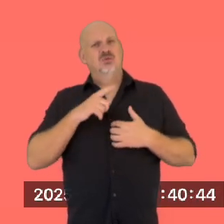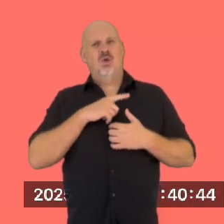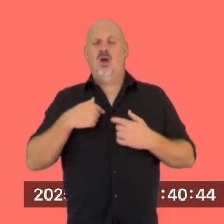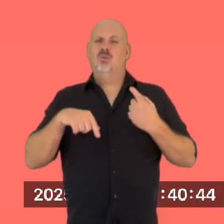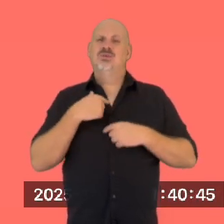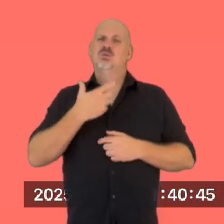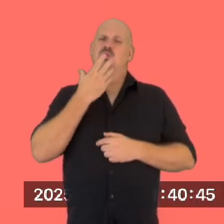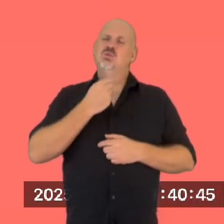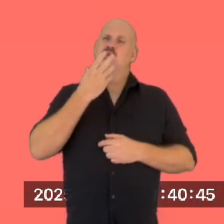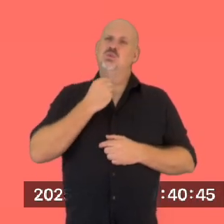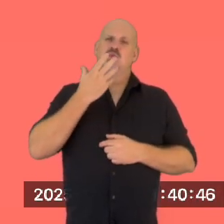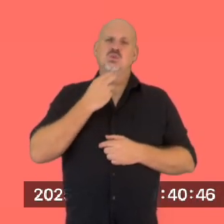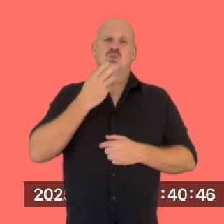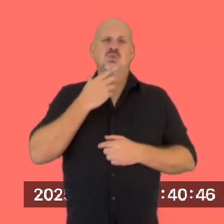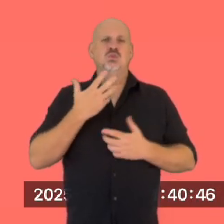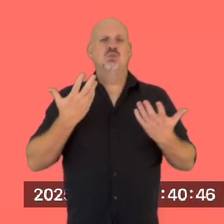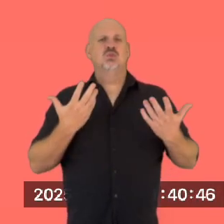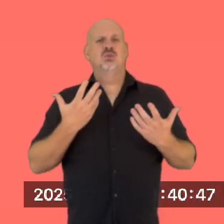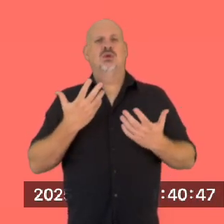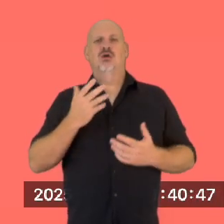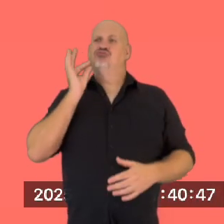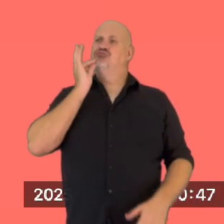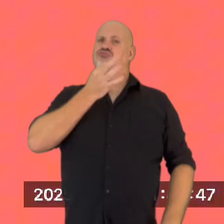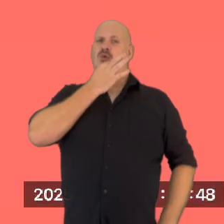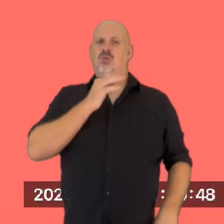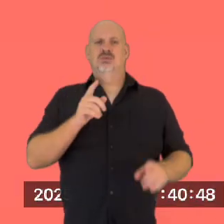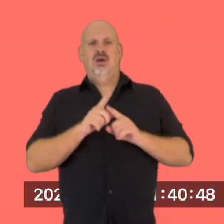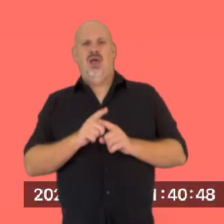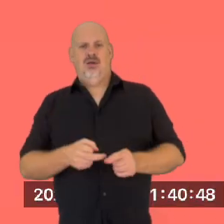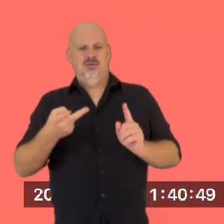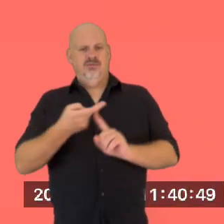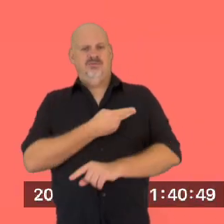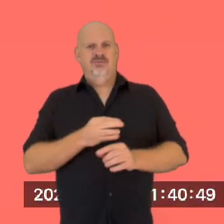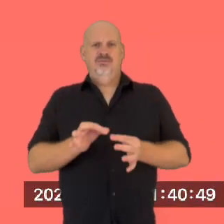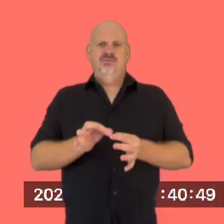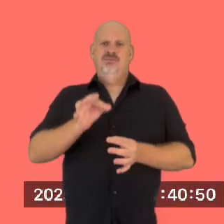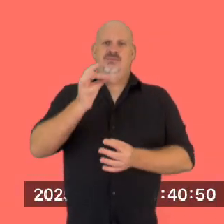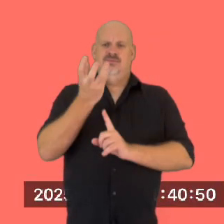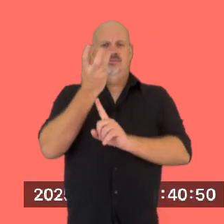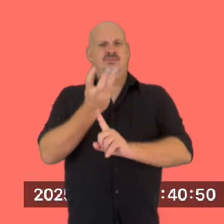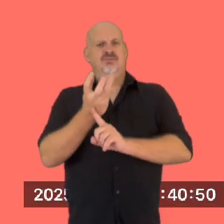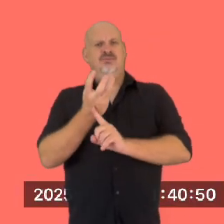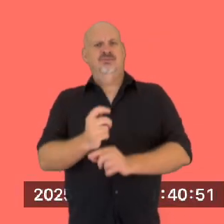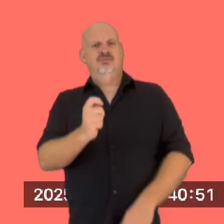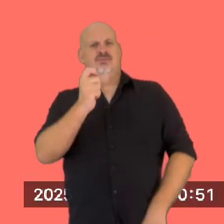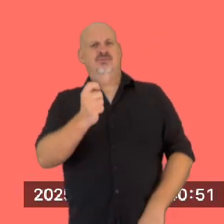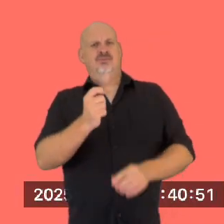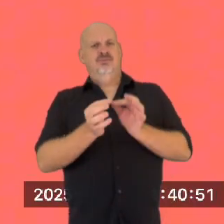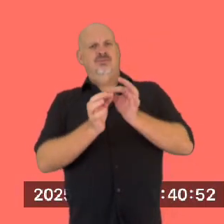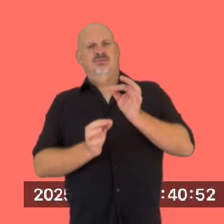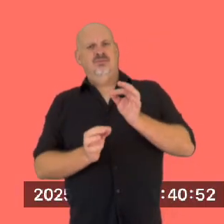interesting to think about, is because we get so used to seeing and thinking about a rose as a